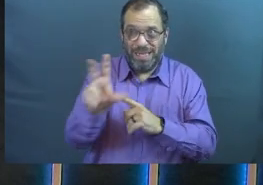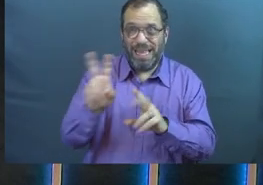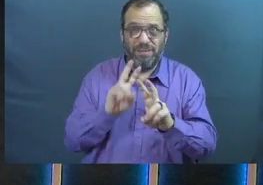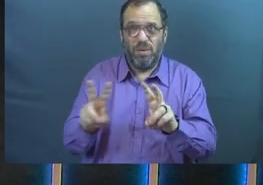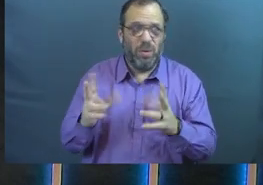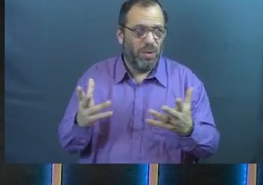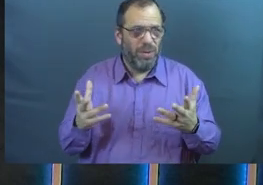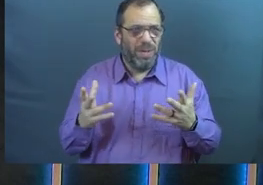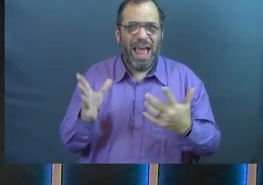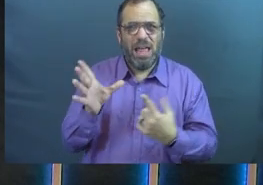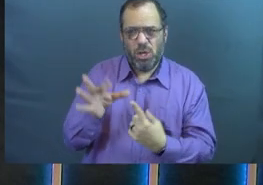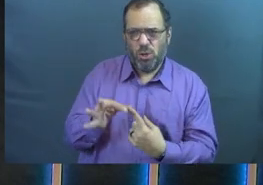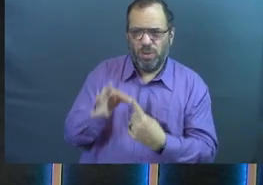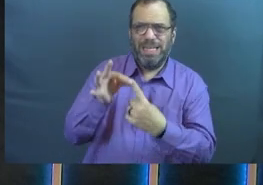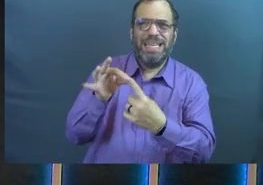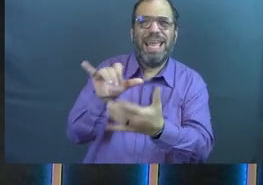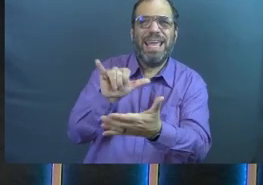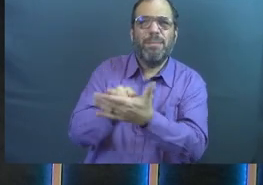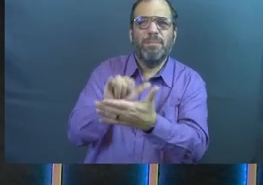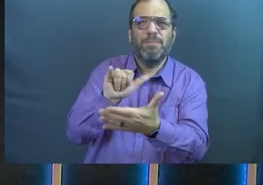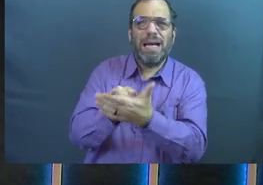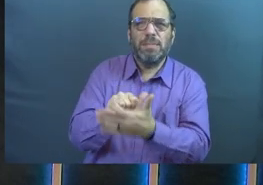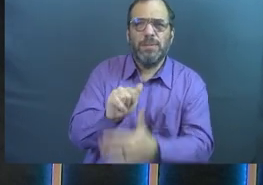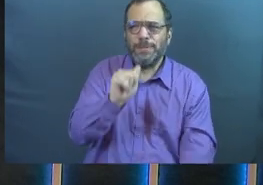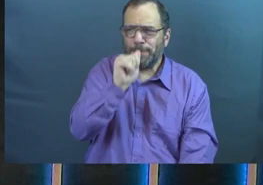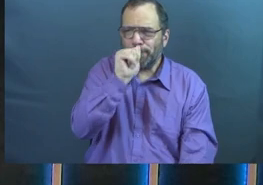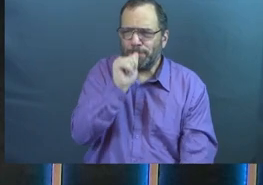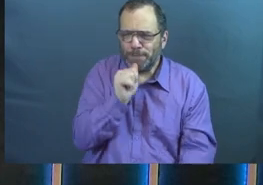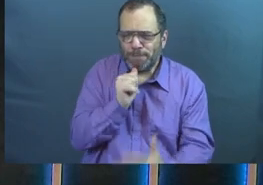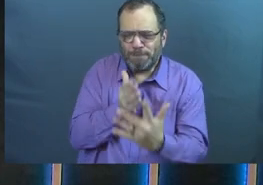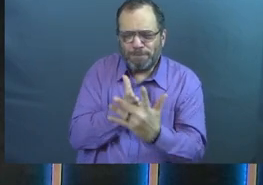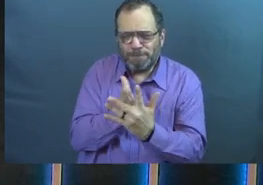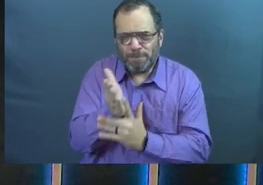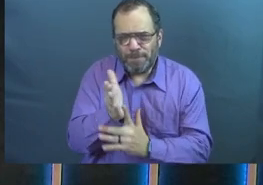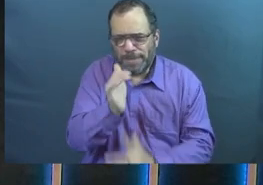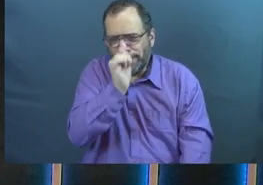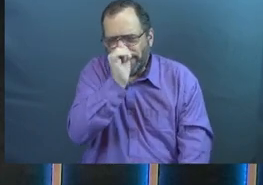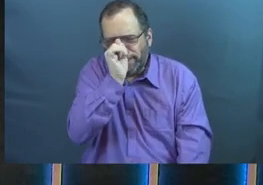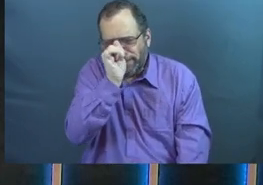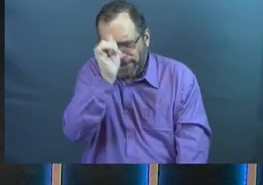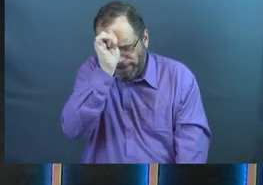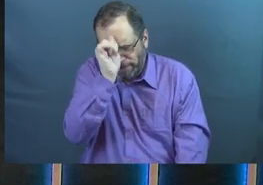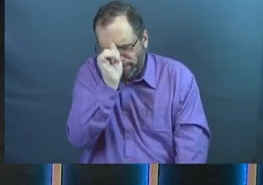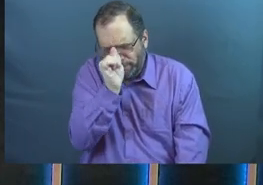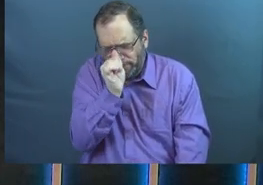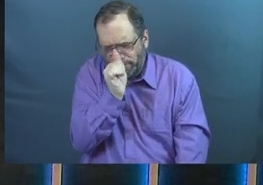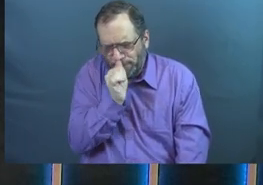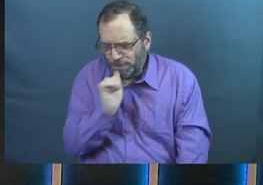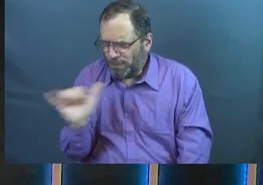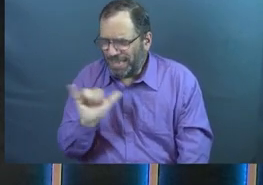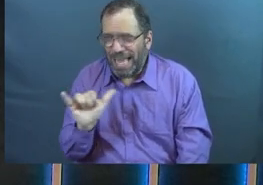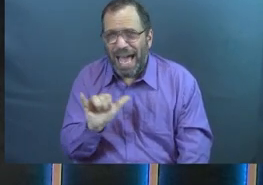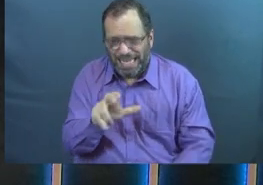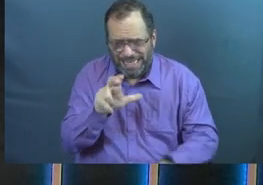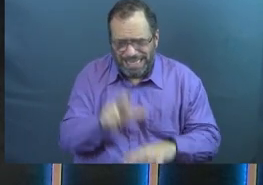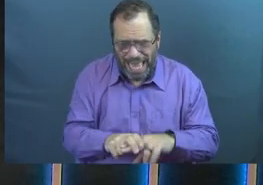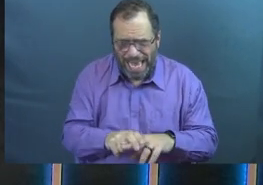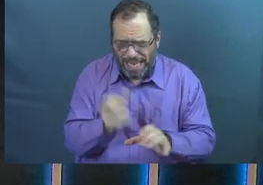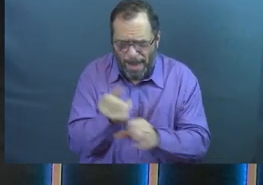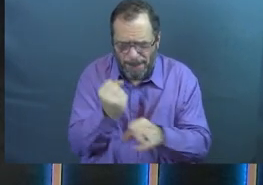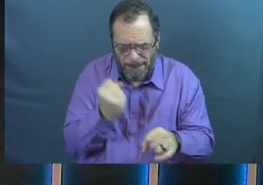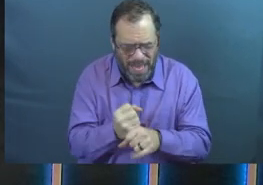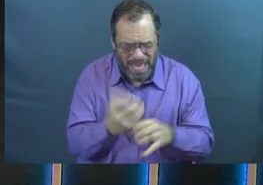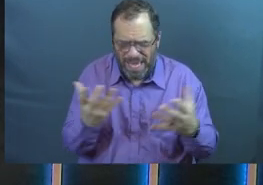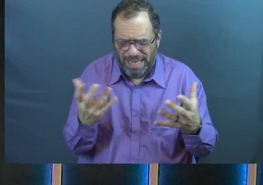this are just kind of uniquely impossible to get through. And we somehow get through them. But it's almost like somebody sat down and tried to